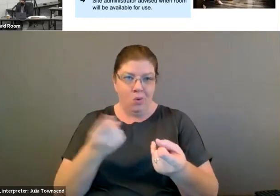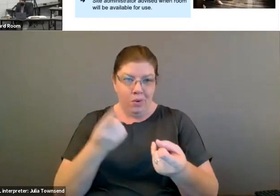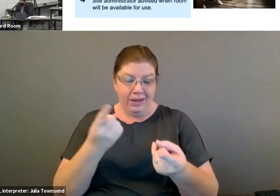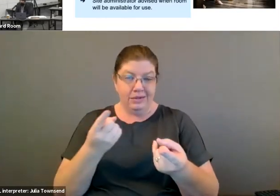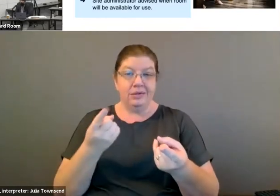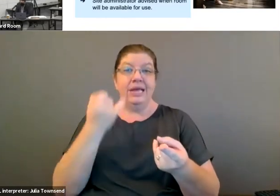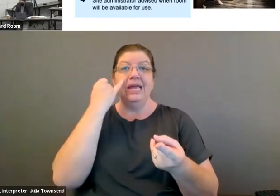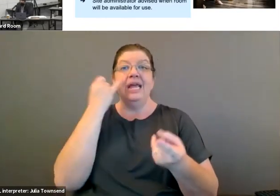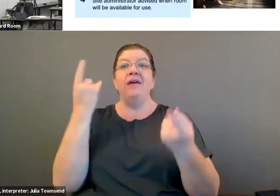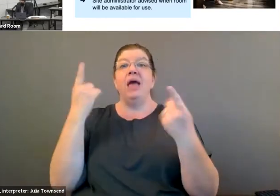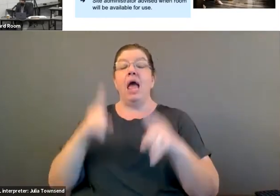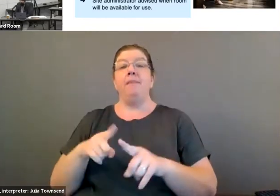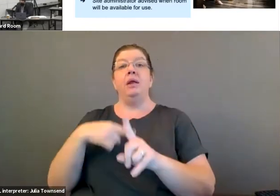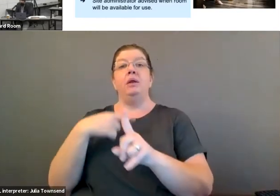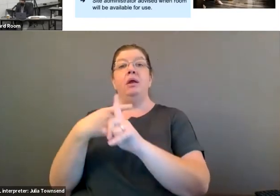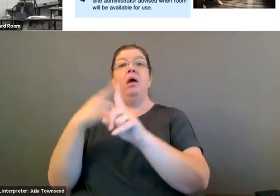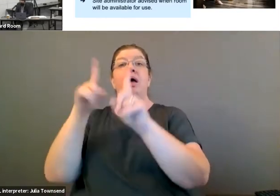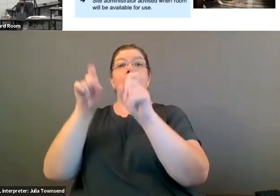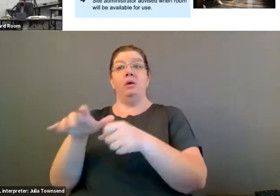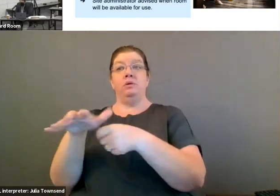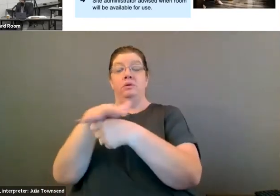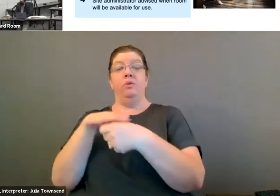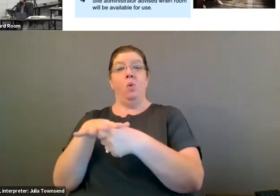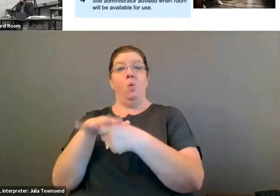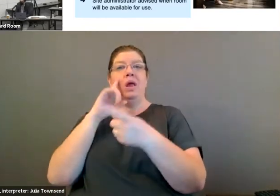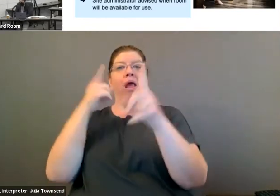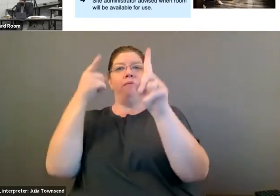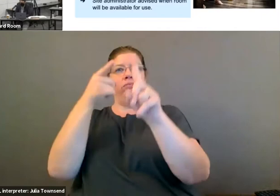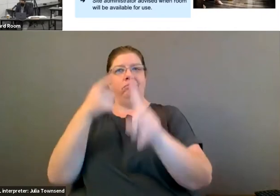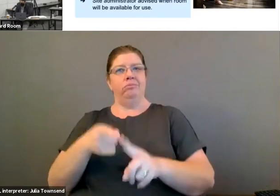a positive case, we have our protocols in place.